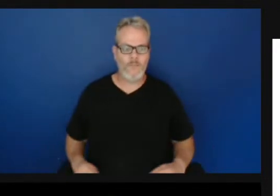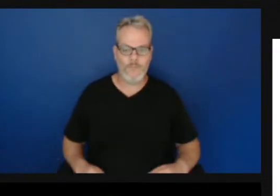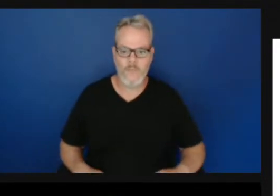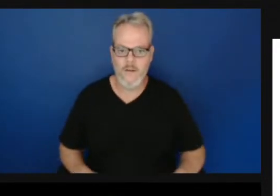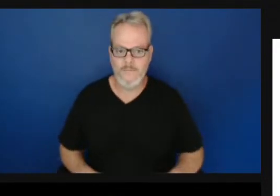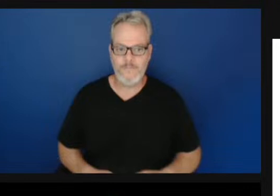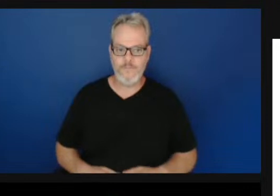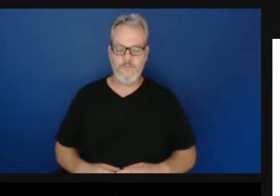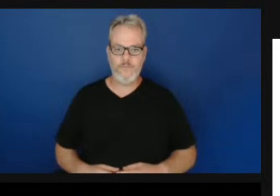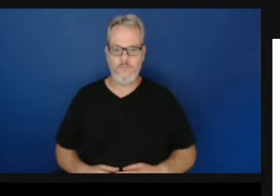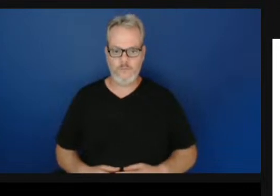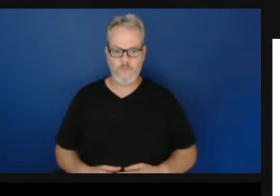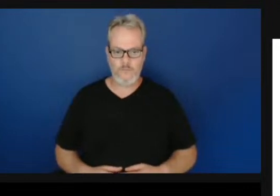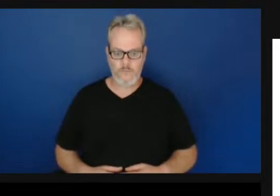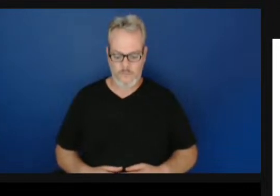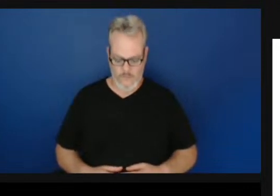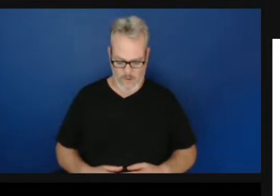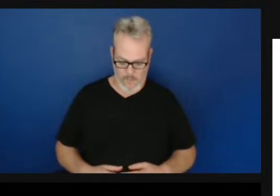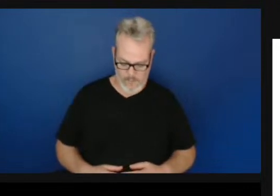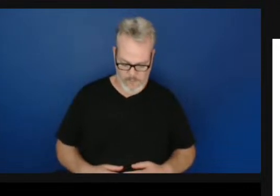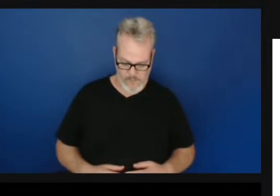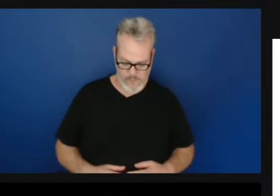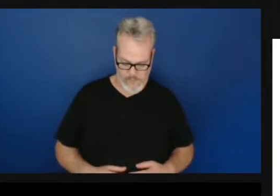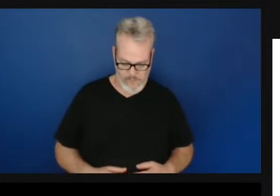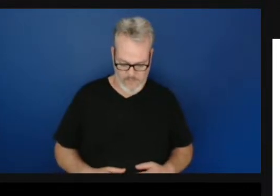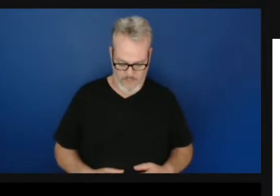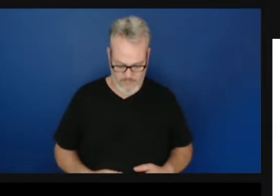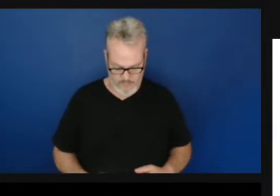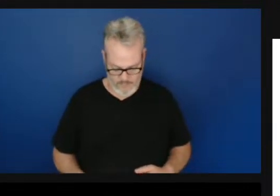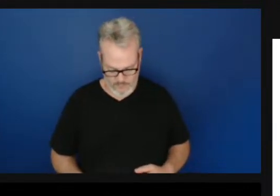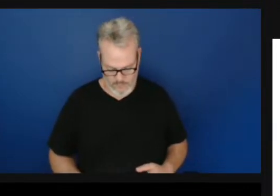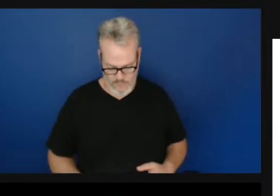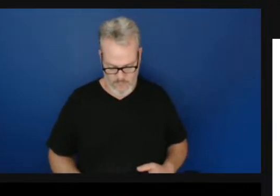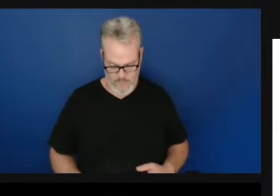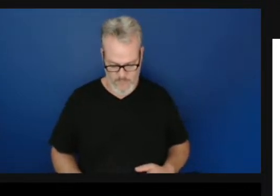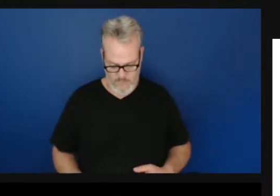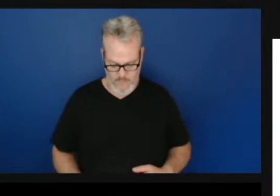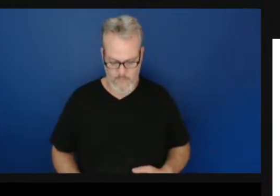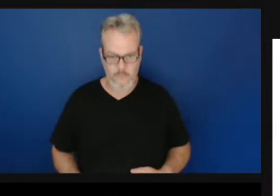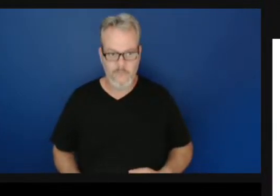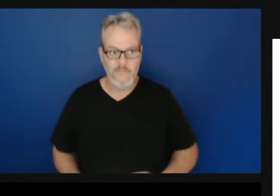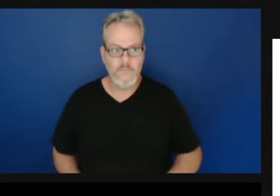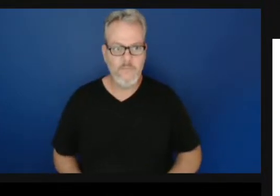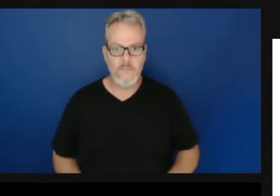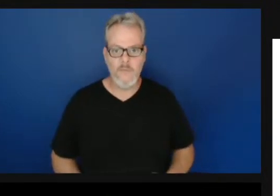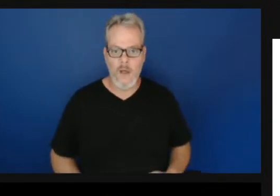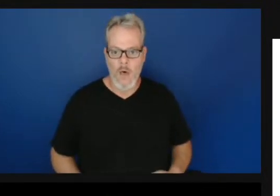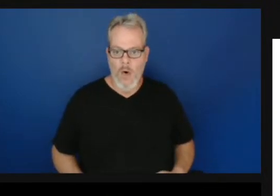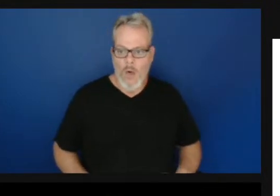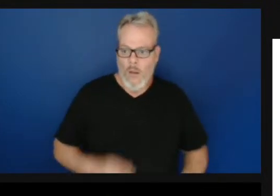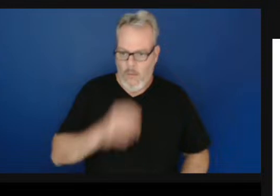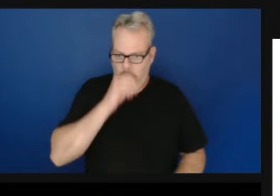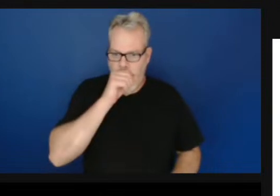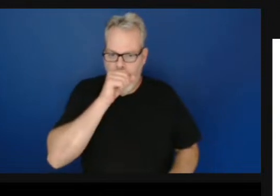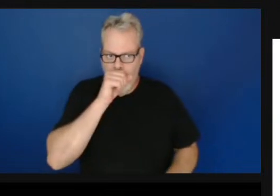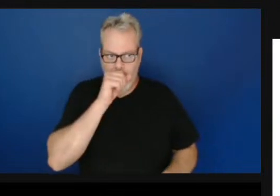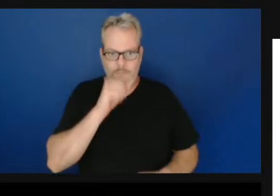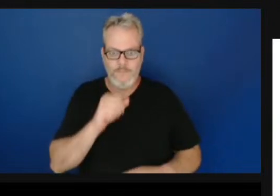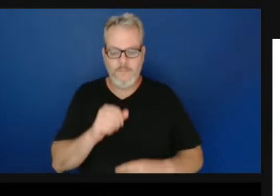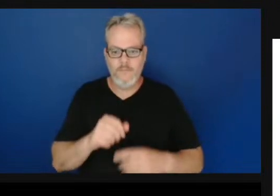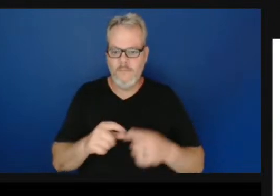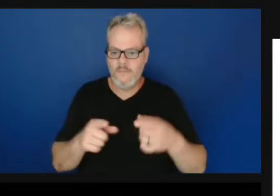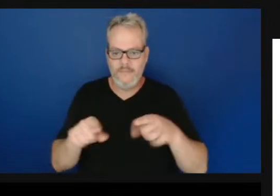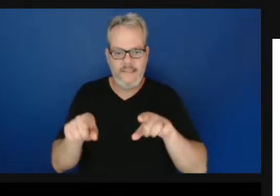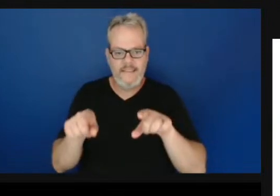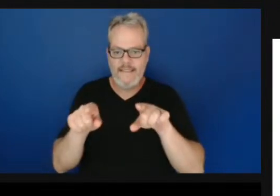Uekahuna at the summit is this blue signal right here, which is also the same signal as the blue line on a